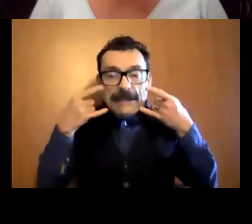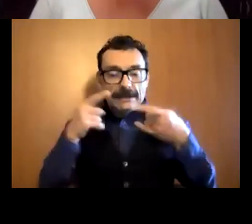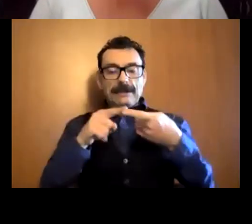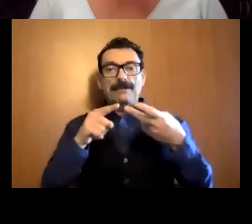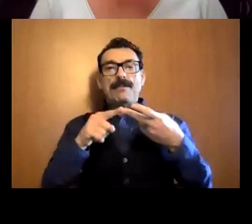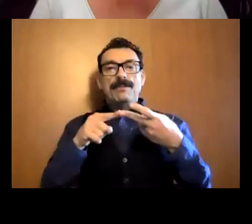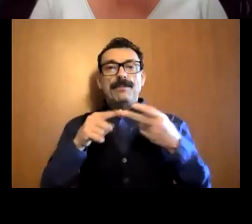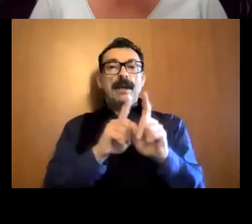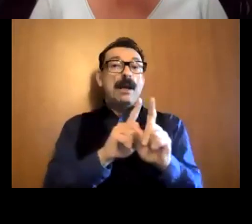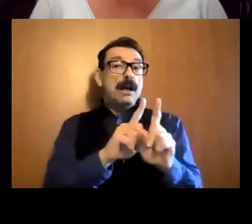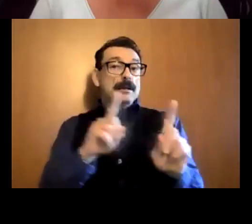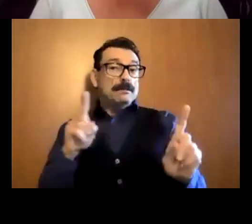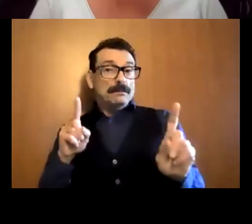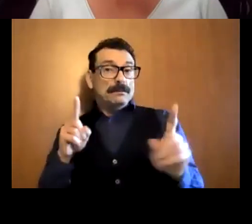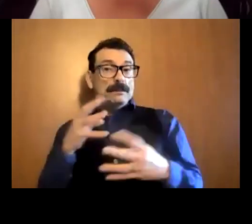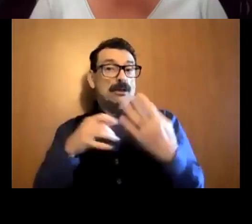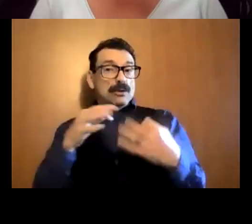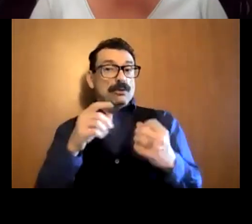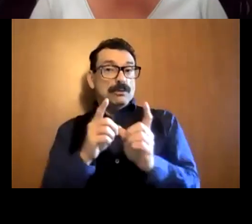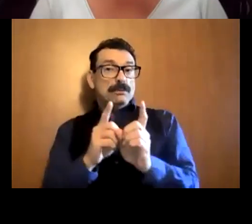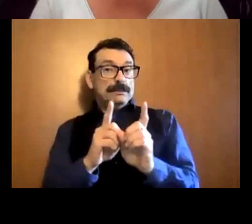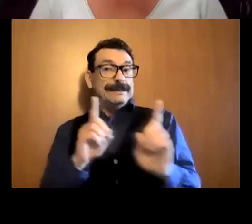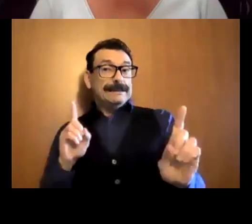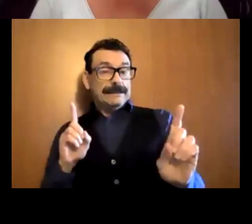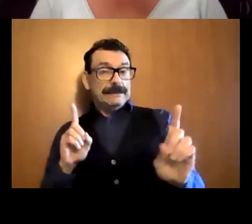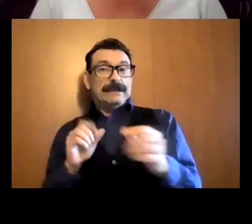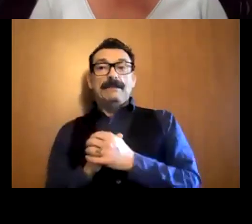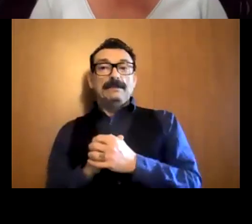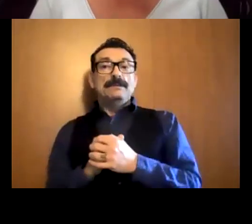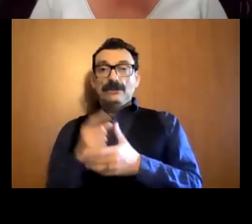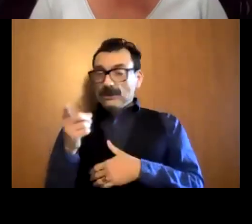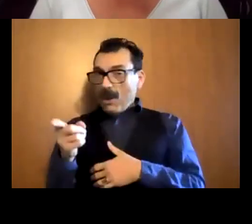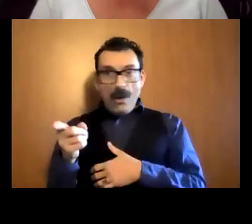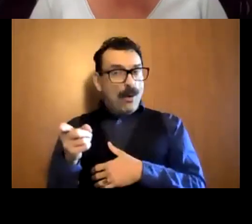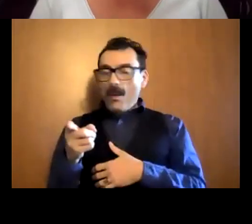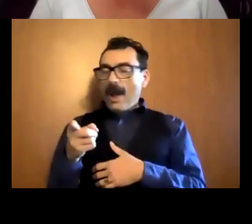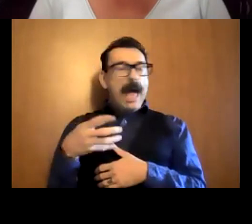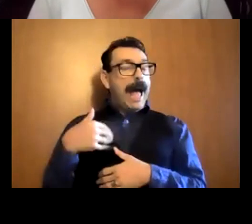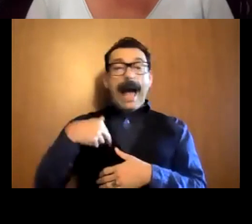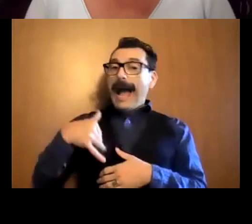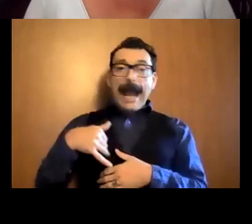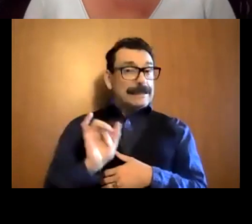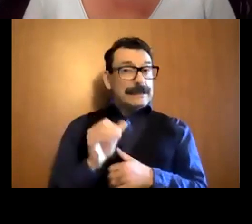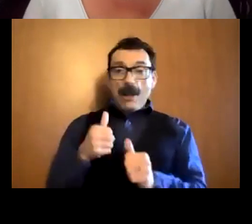at work. I still have to fully gear up in PPE for every patient that I'm, going in to see. I feel more comfortable. I feel